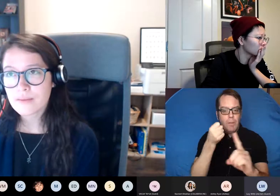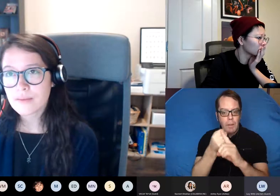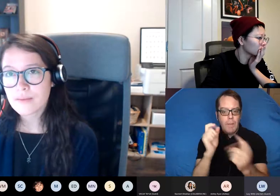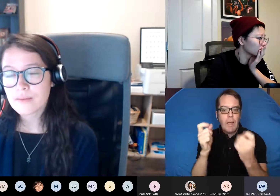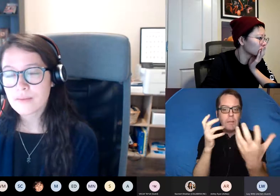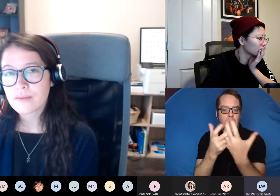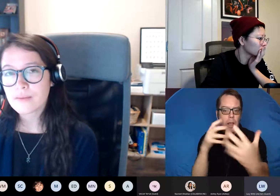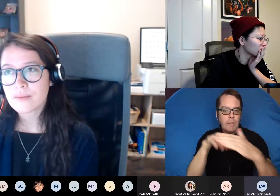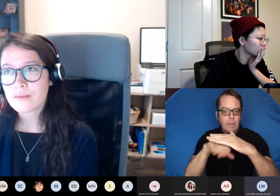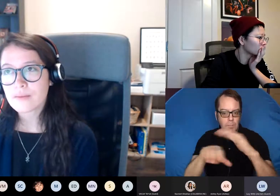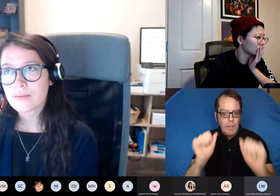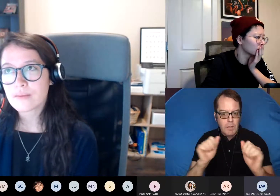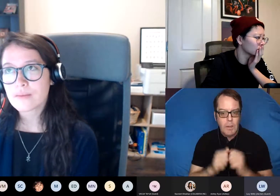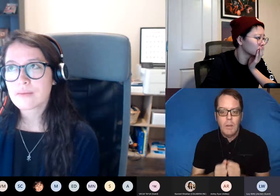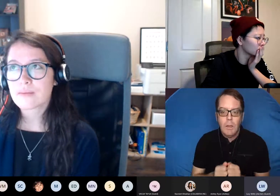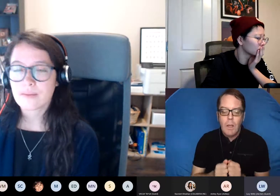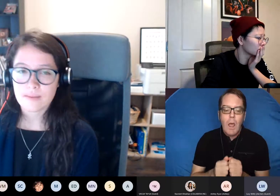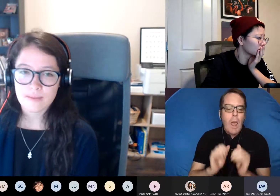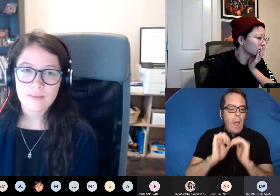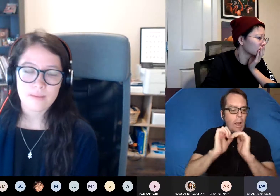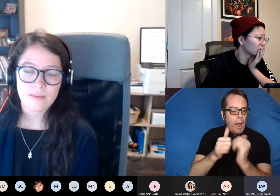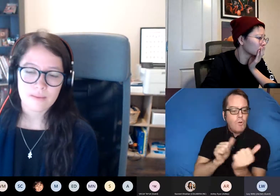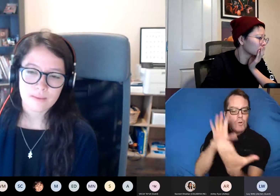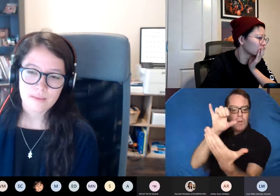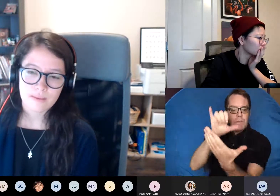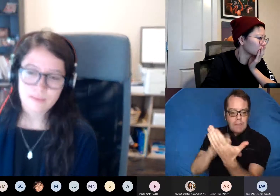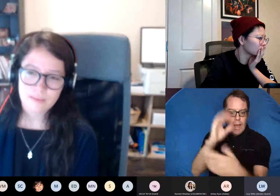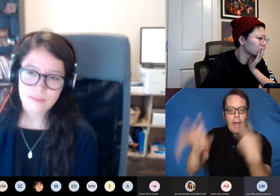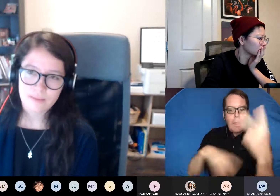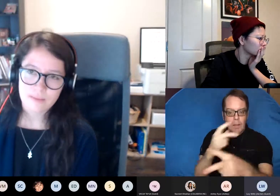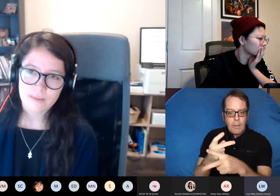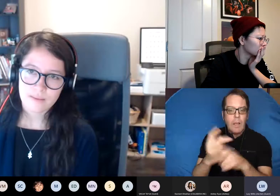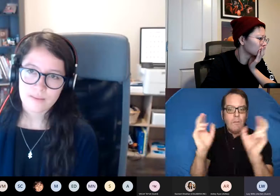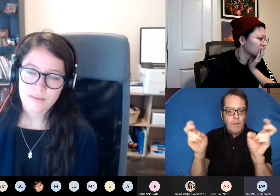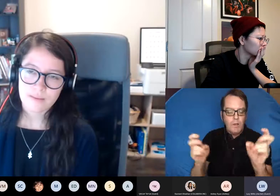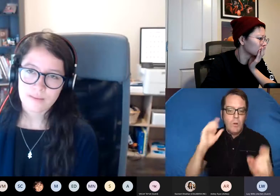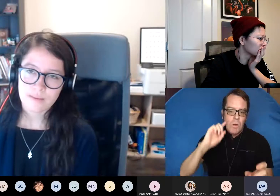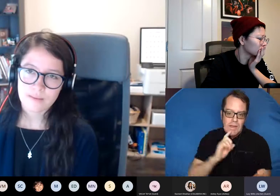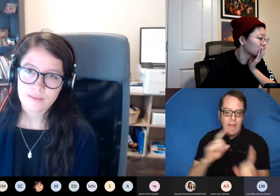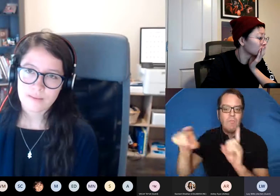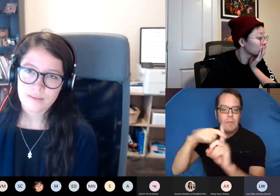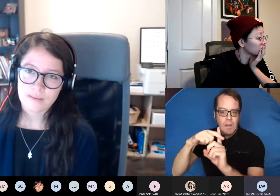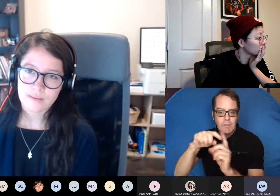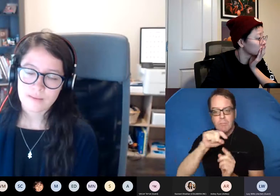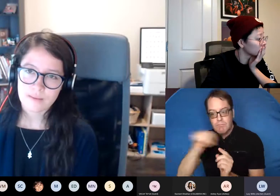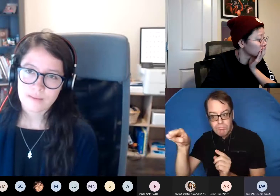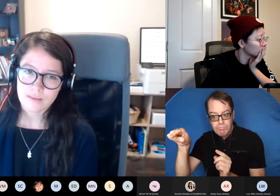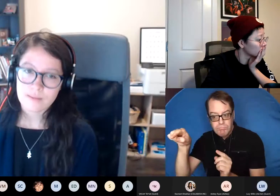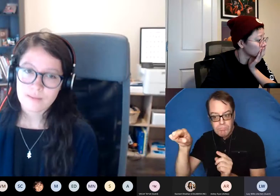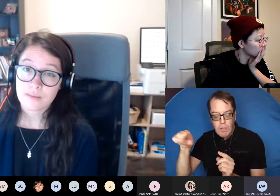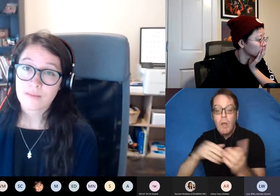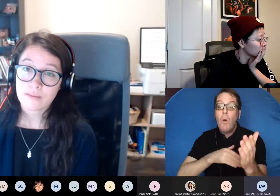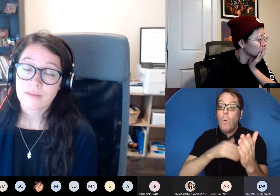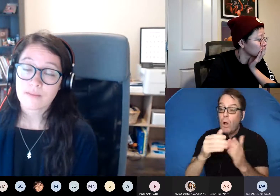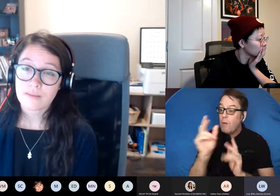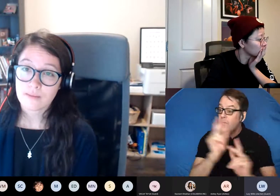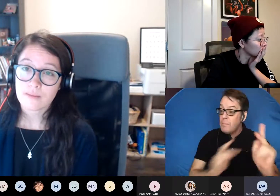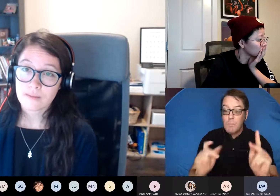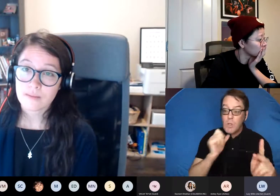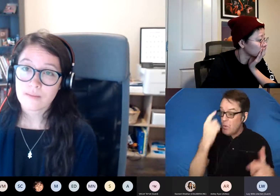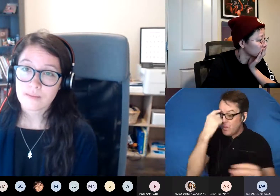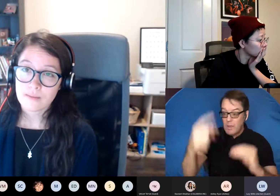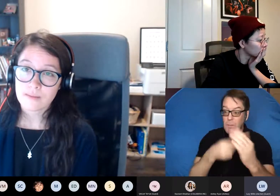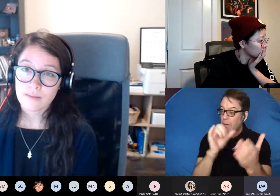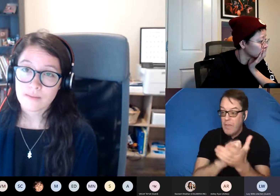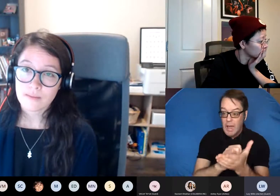how we should respond to that, because I think quite often it's not considered how people